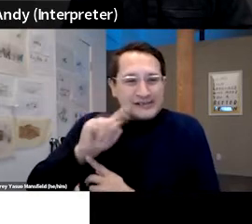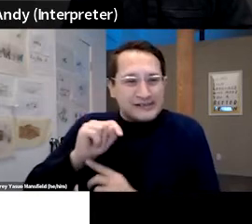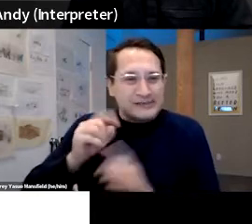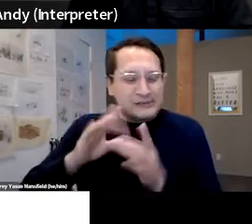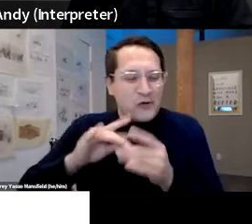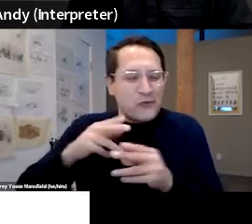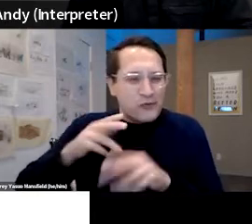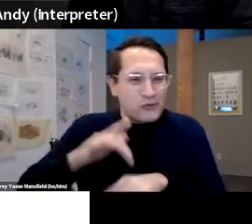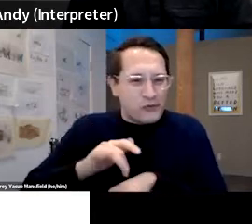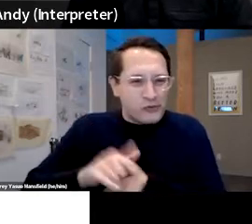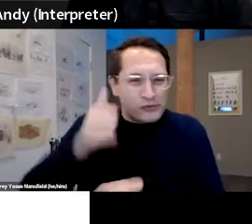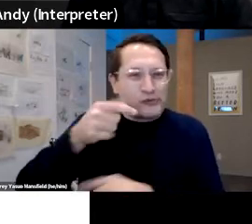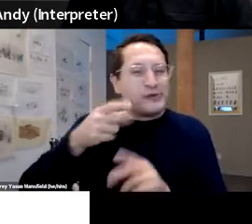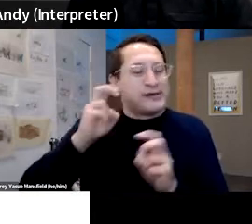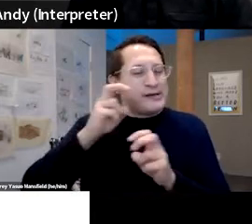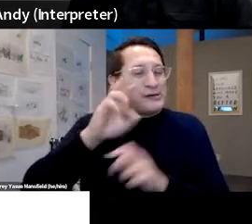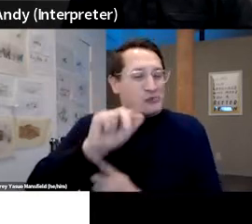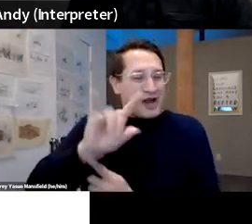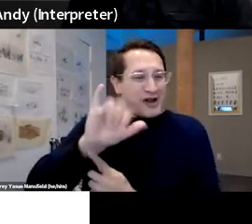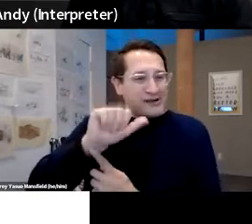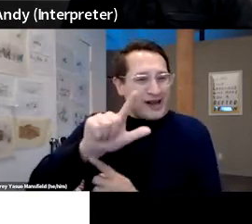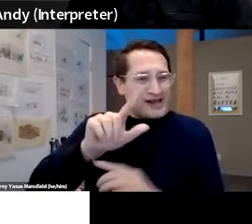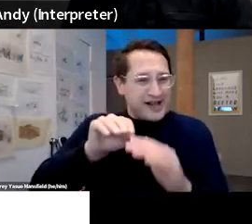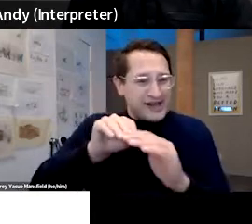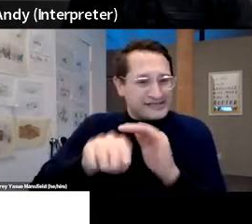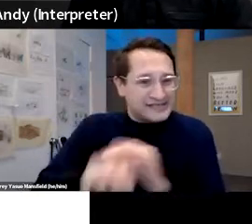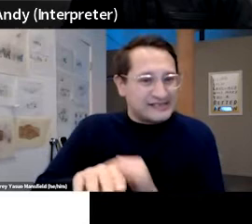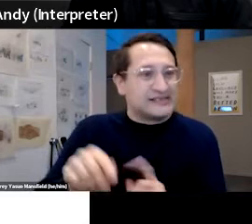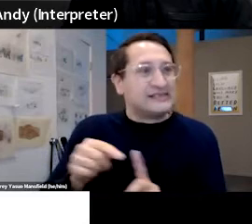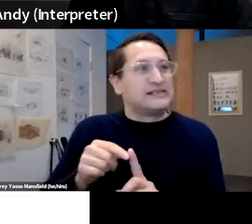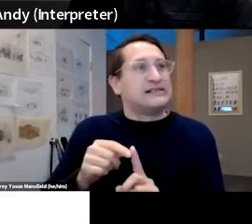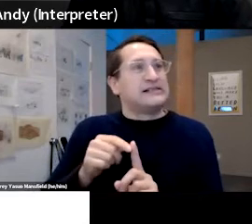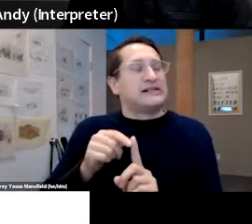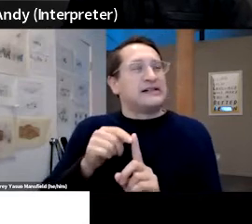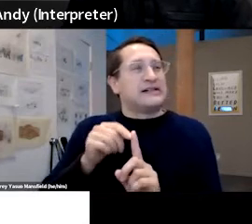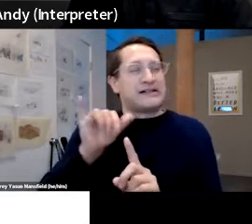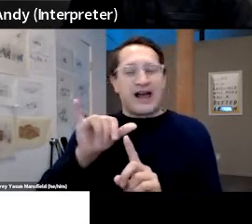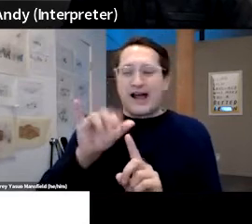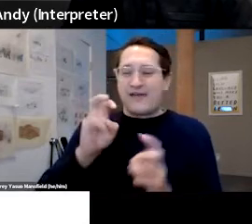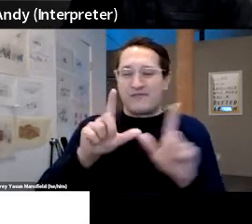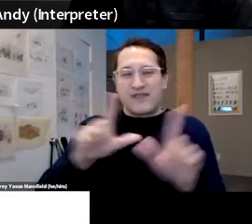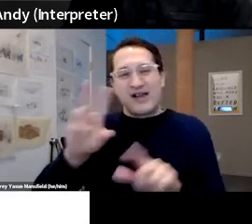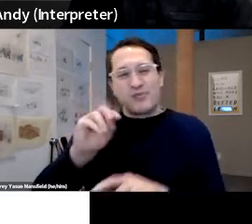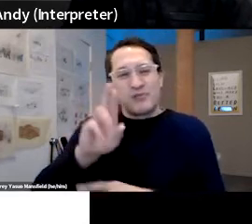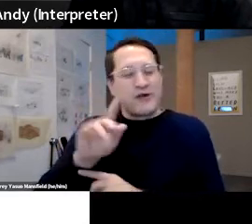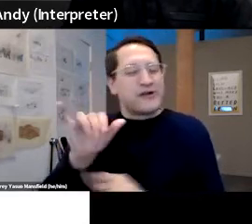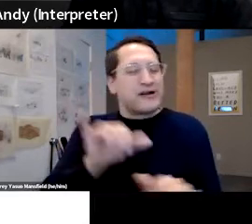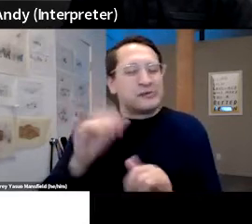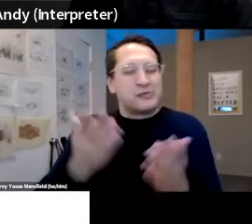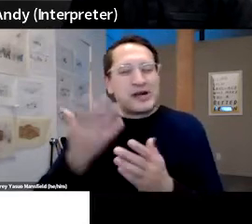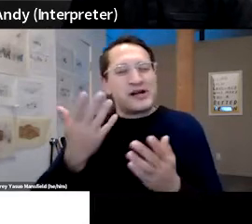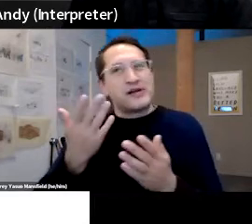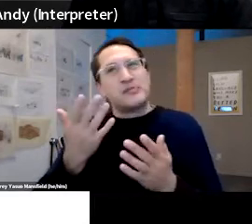So in what Sanjit just mentioned earlier, radical accessibility